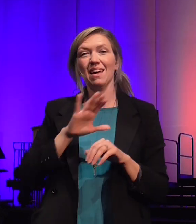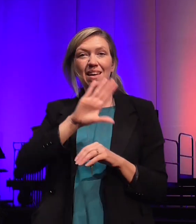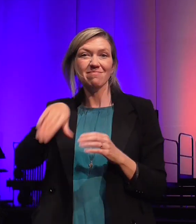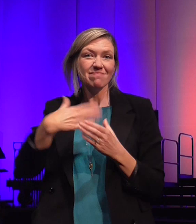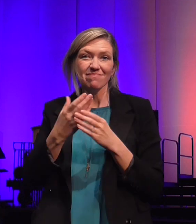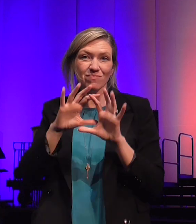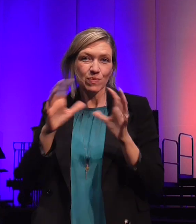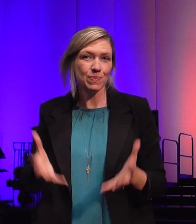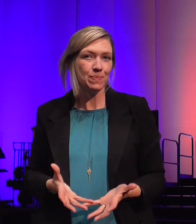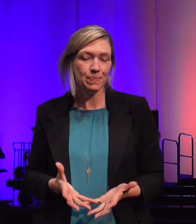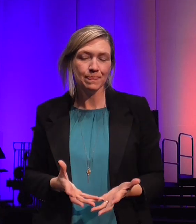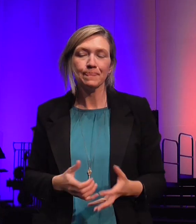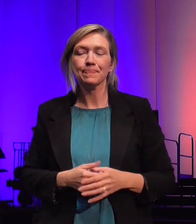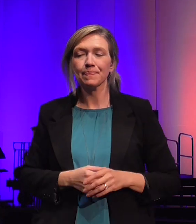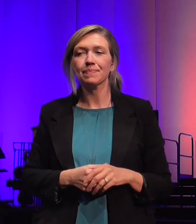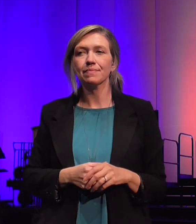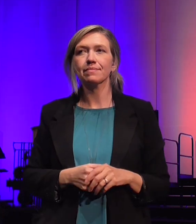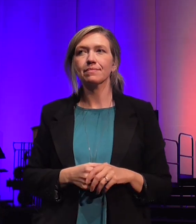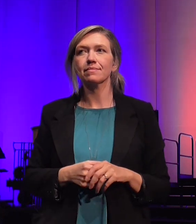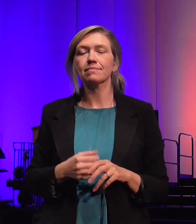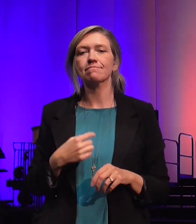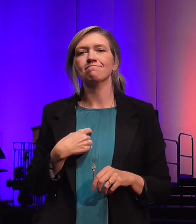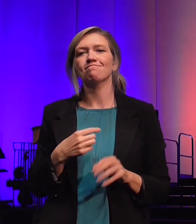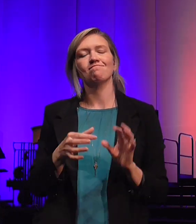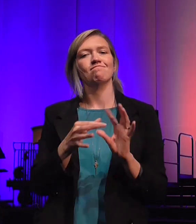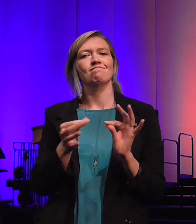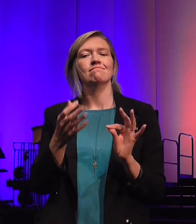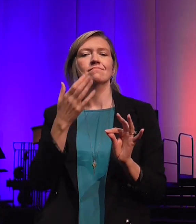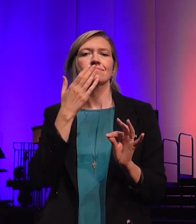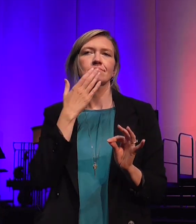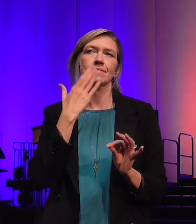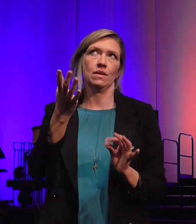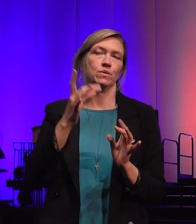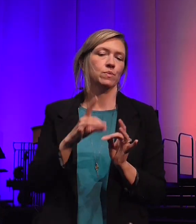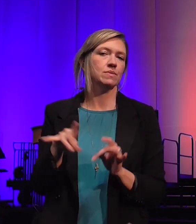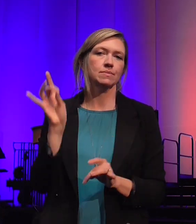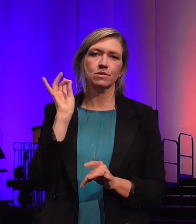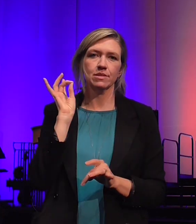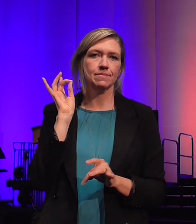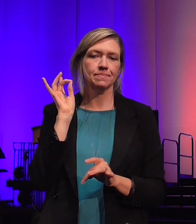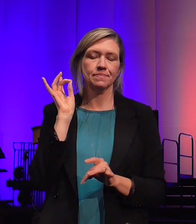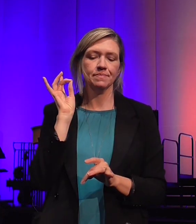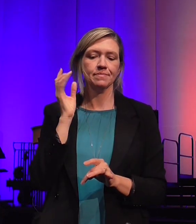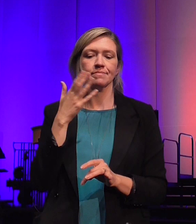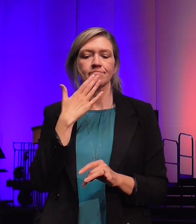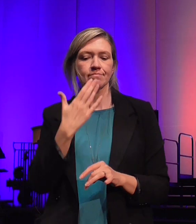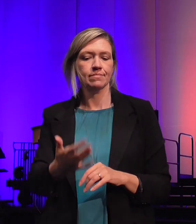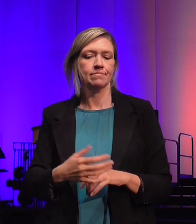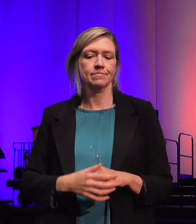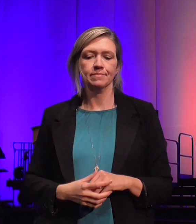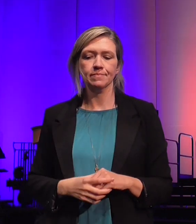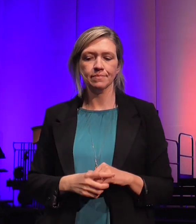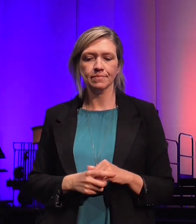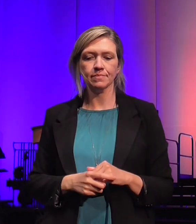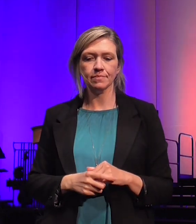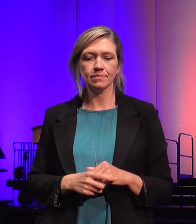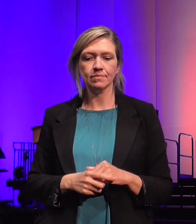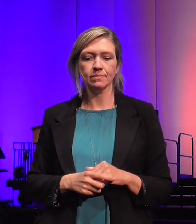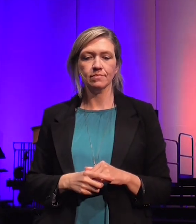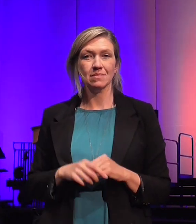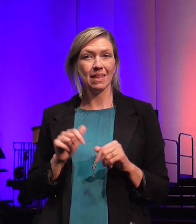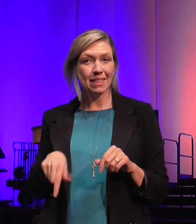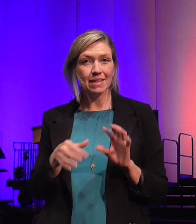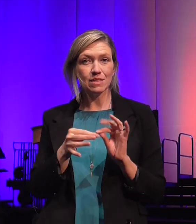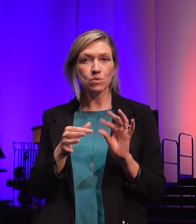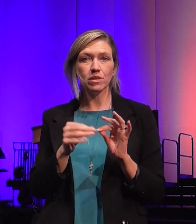and around the globe. So I say thank you, Spirit. Thank you. And